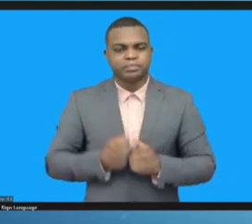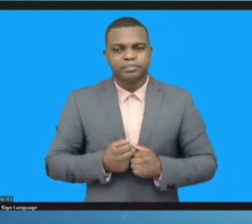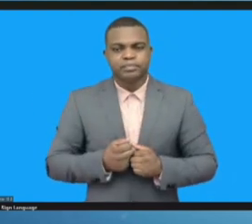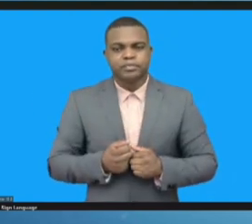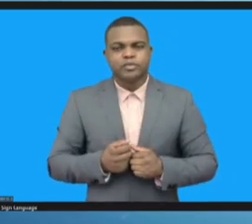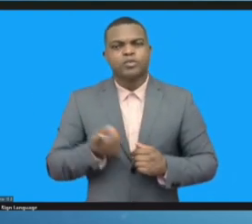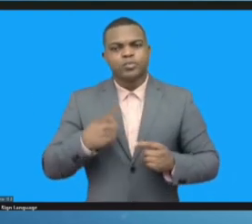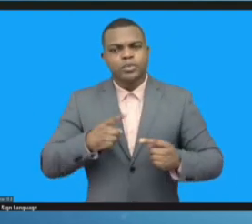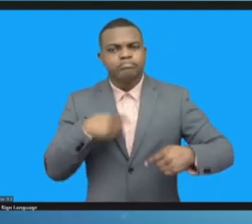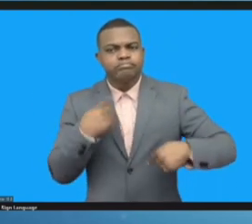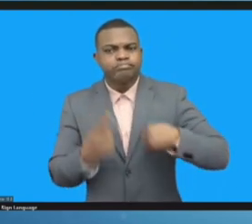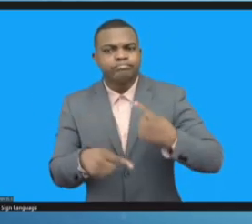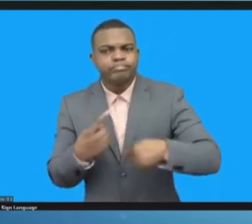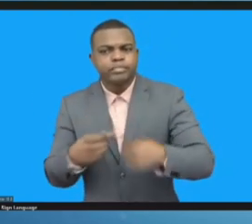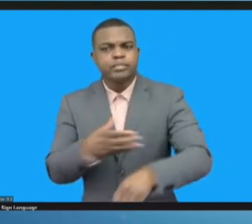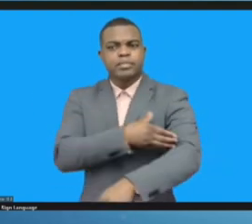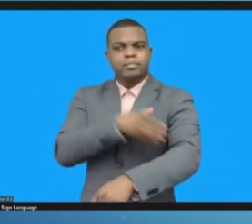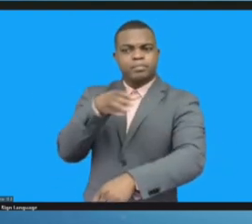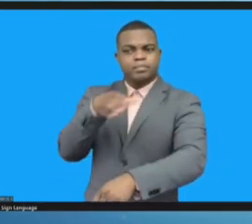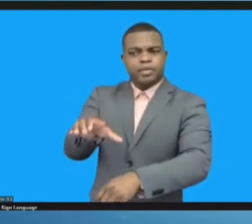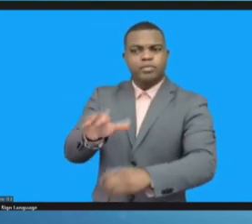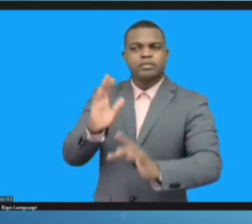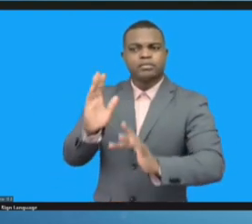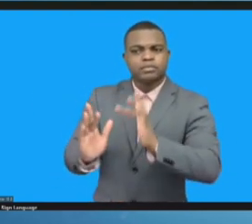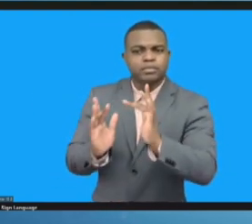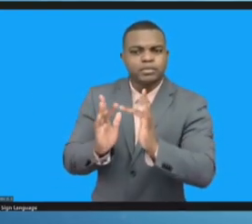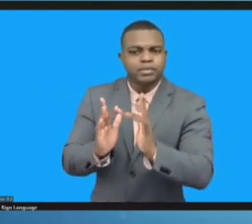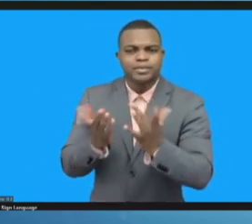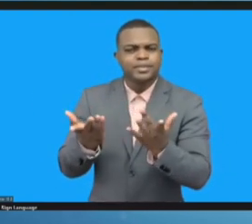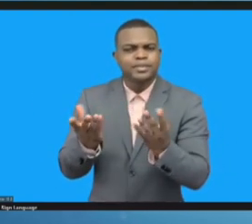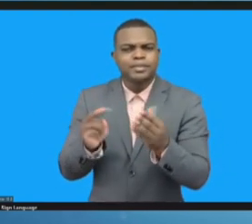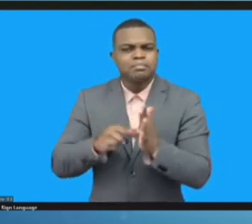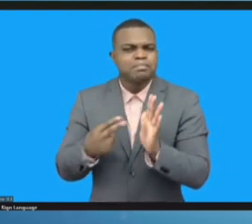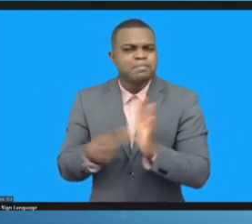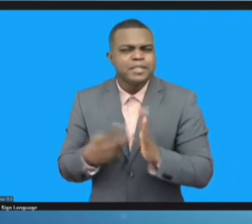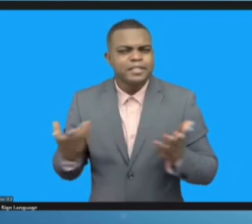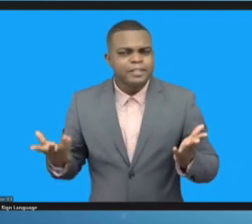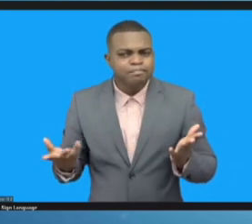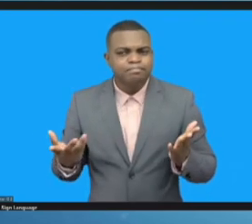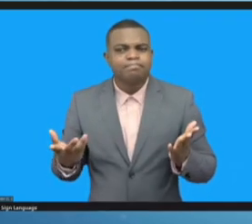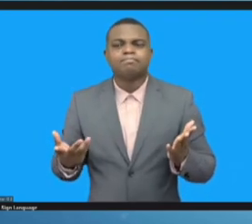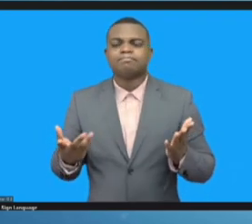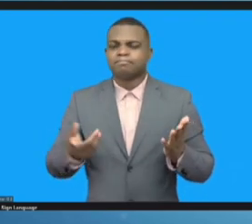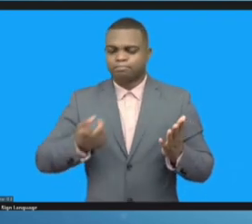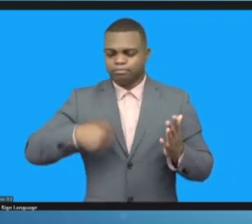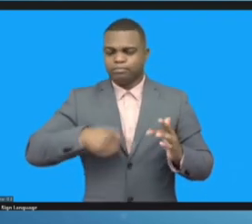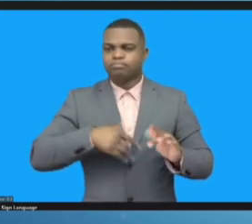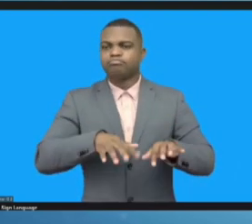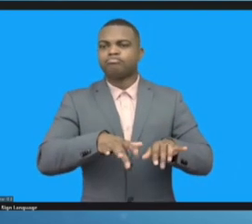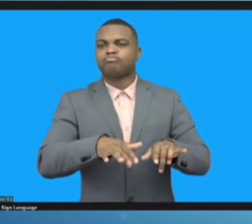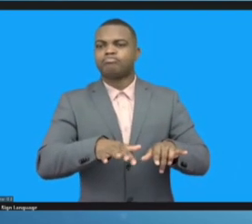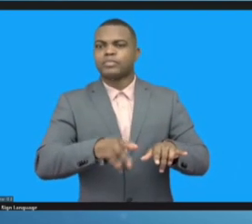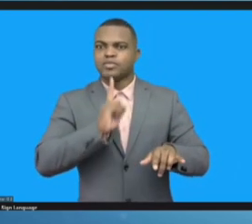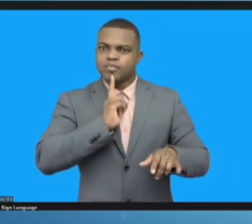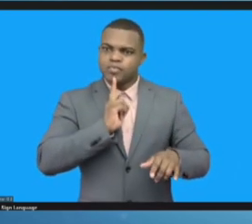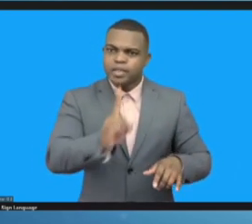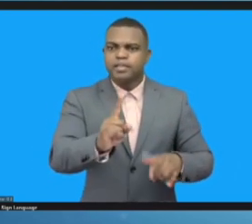disruptions, the unconnected are left further behind, caught in the vicious cycle of the